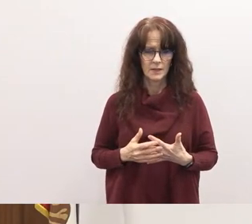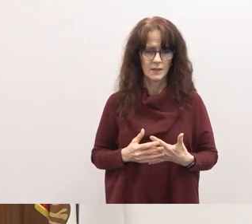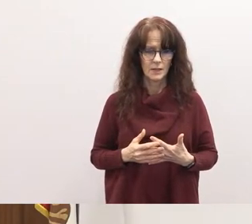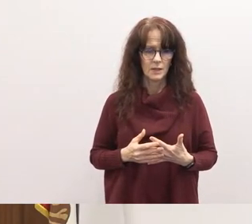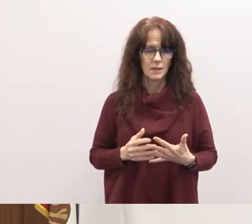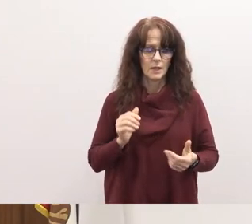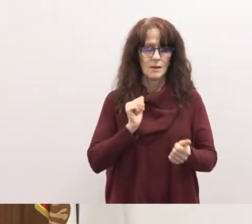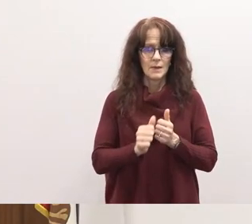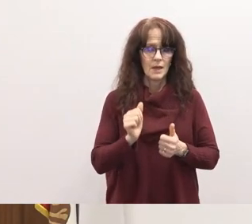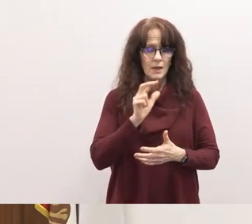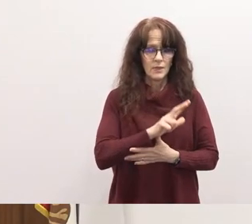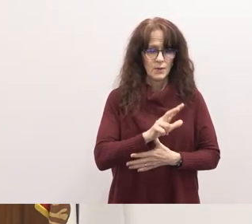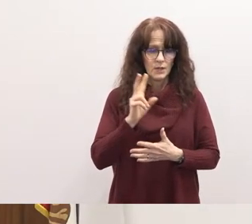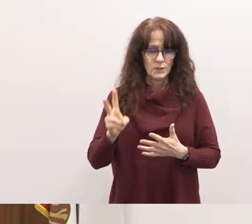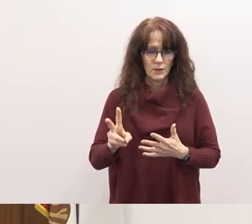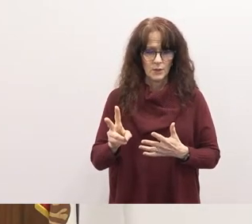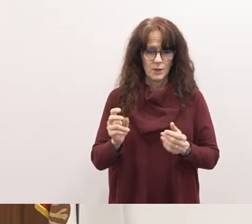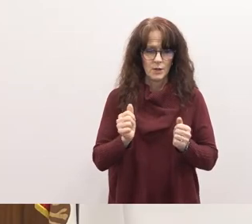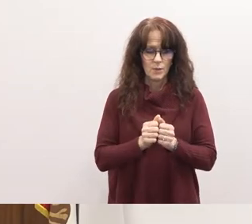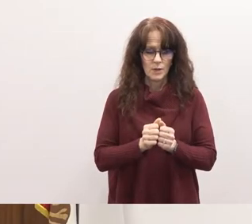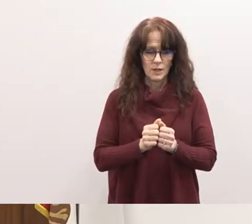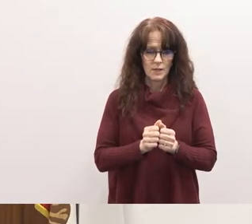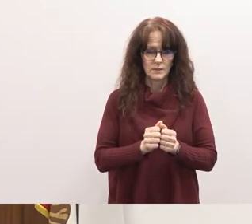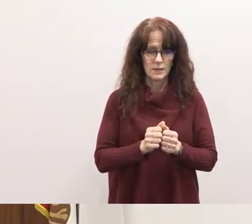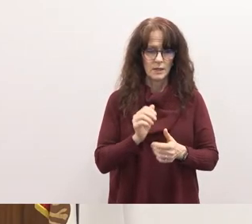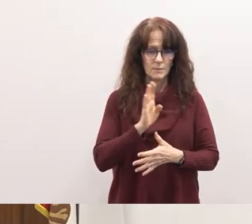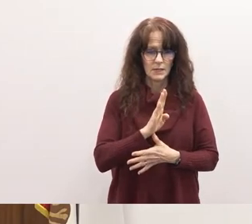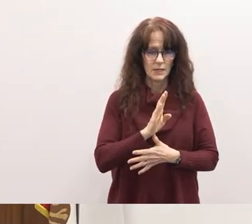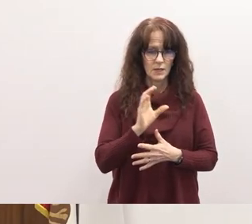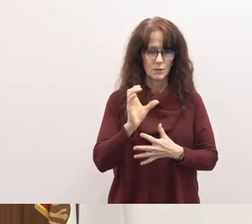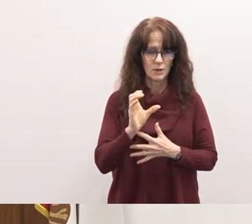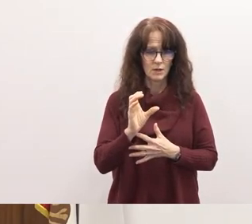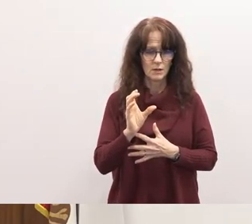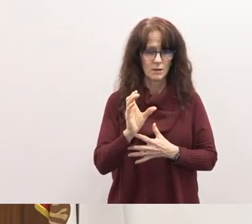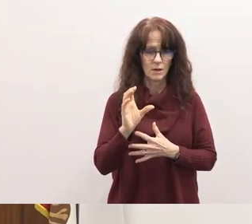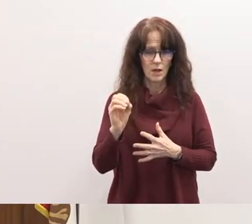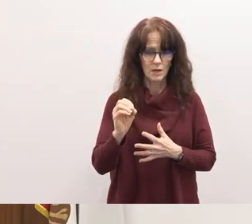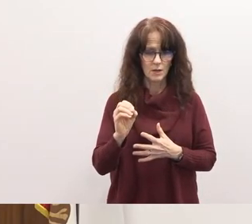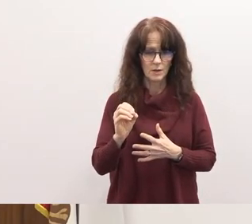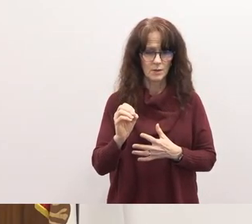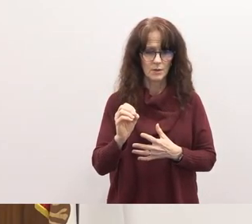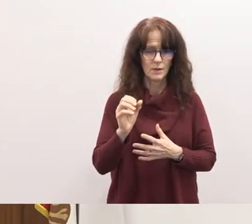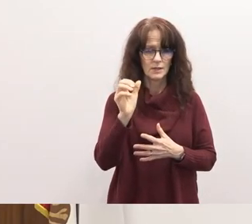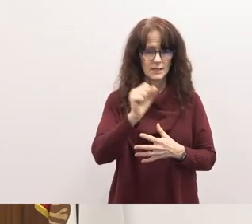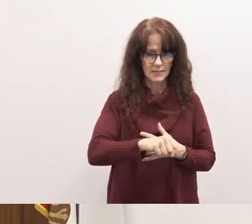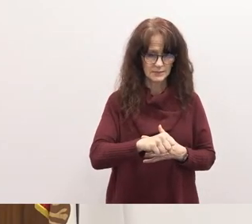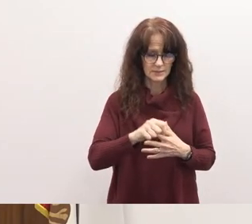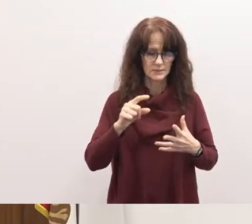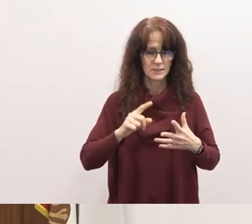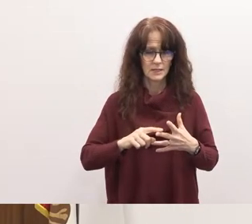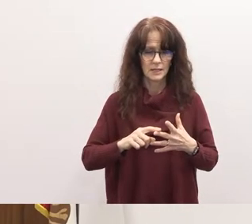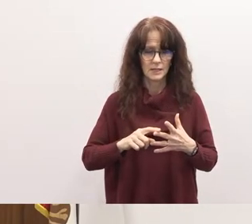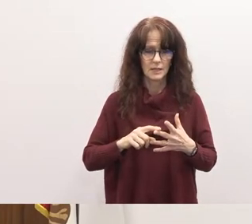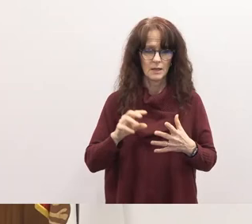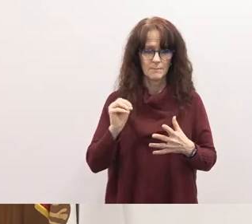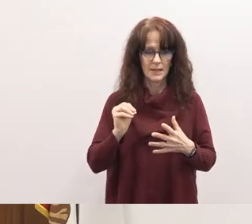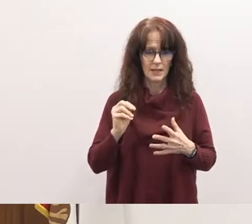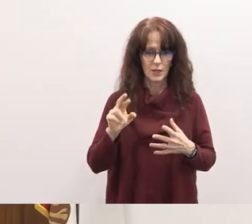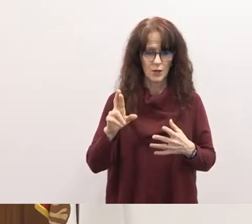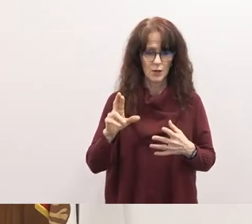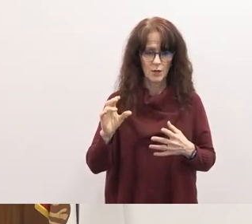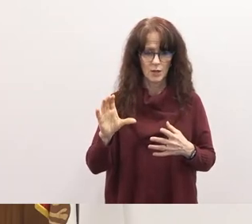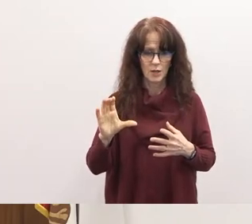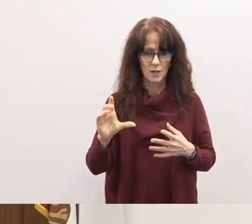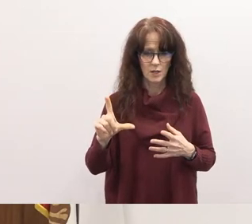Right. So it passes 3-2 with Benitez, Craighead, and Otto are A's, yes. And then Miller